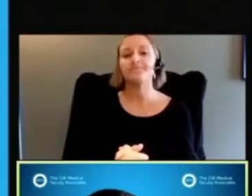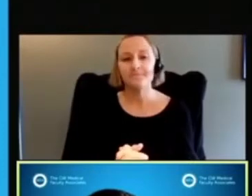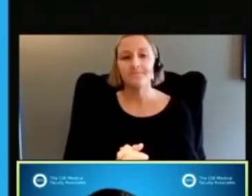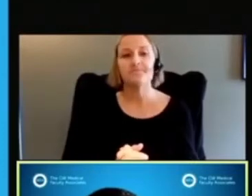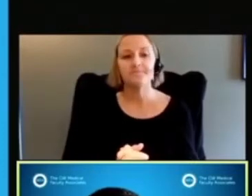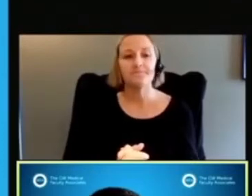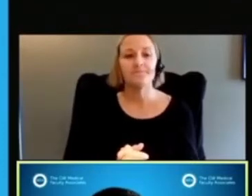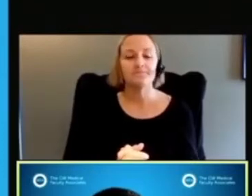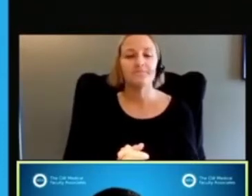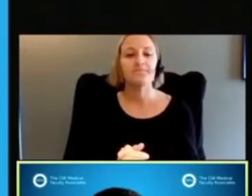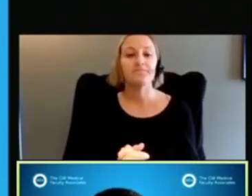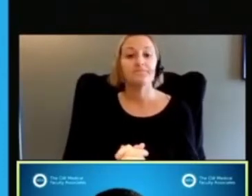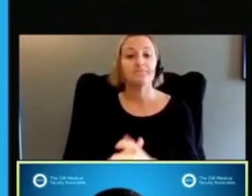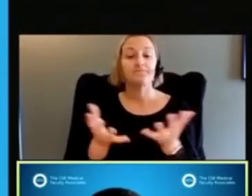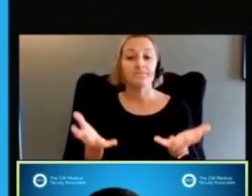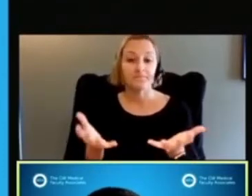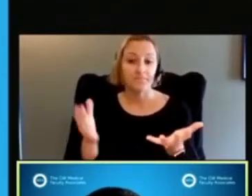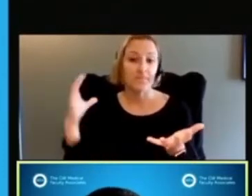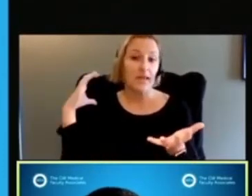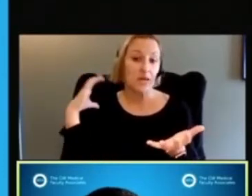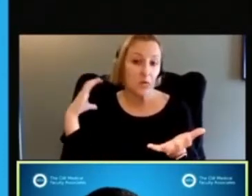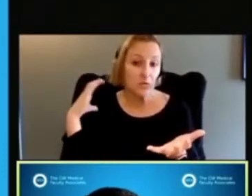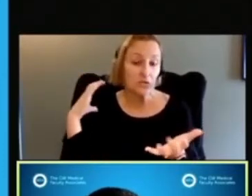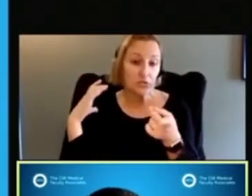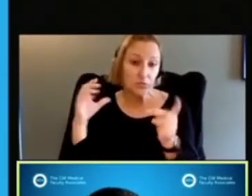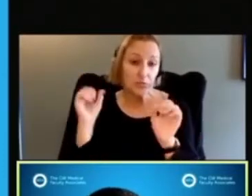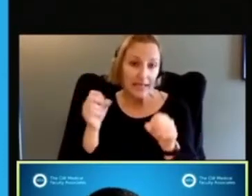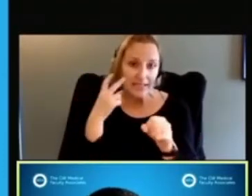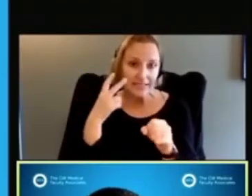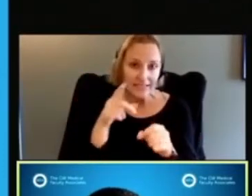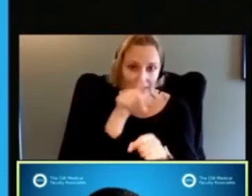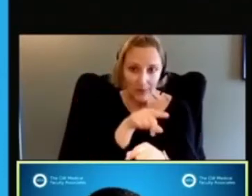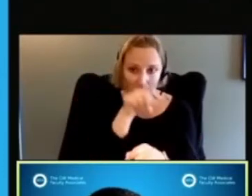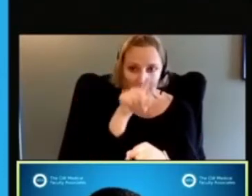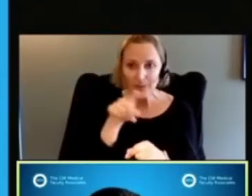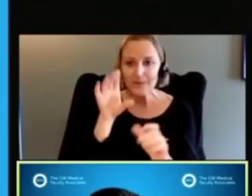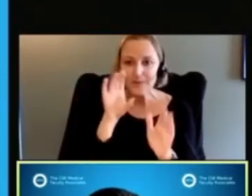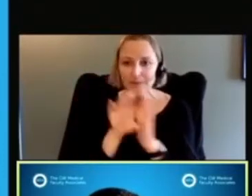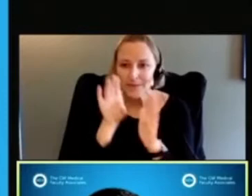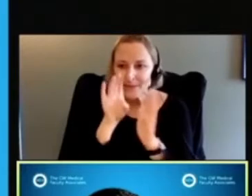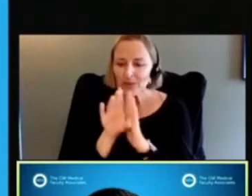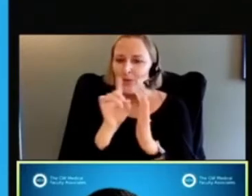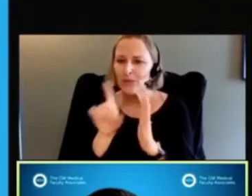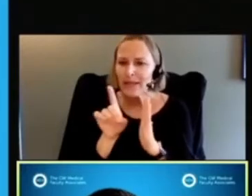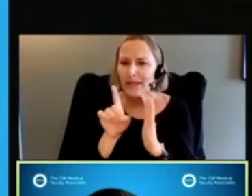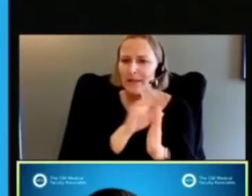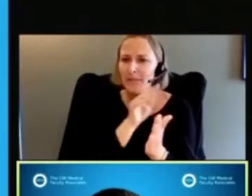So the coaching, as you can see in these images, was very personal,